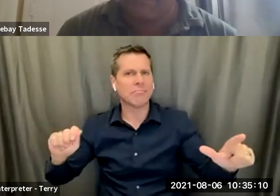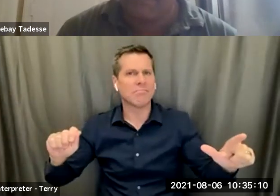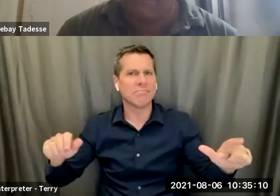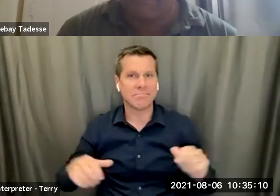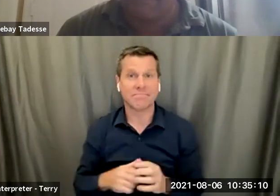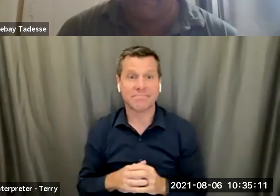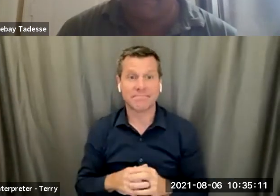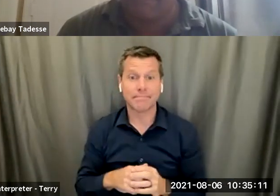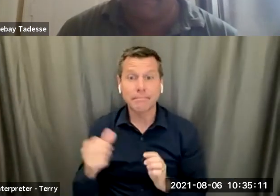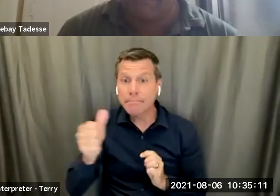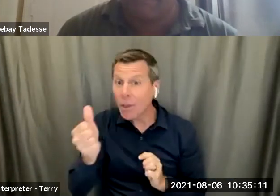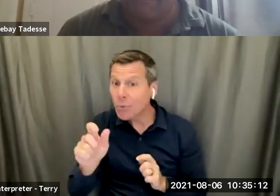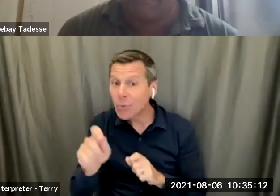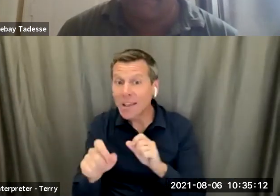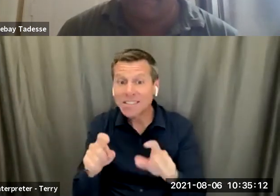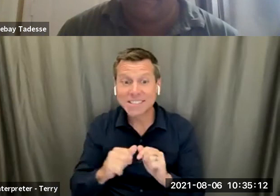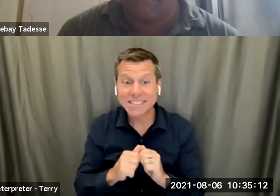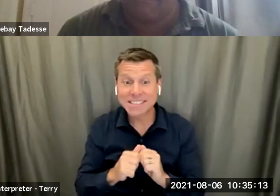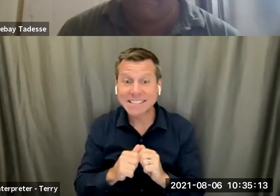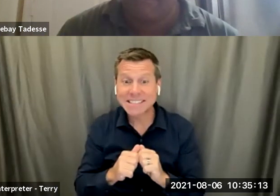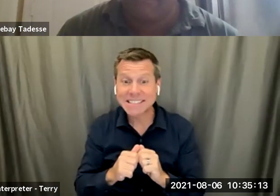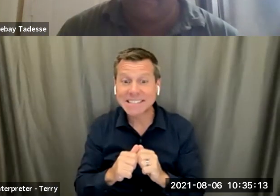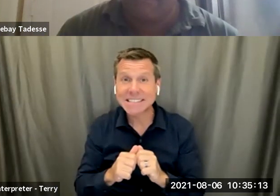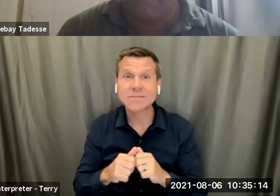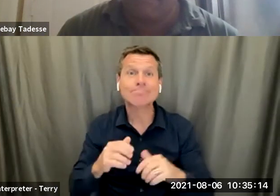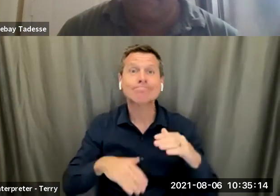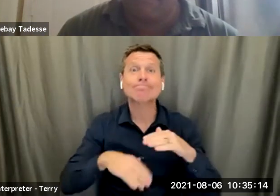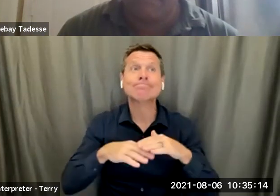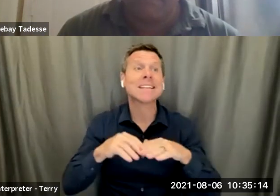other questions? We just hit our 10-minute mark. Okay.